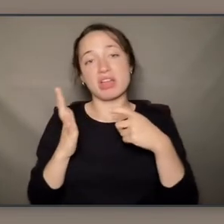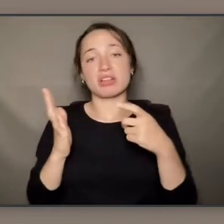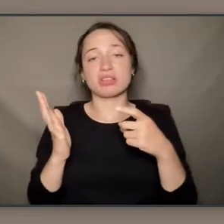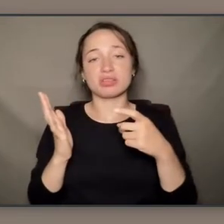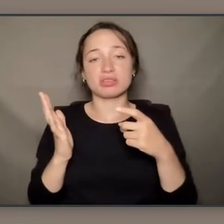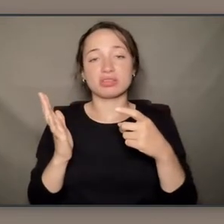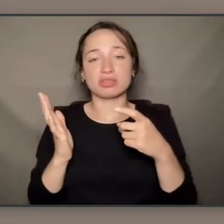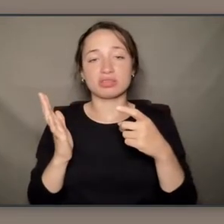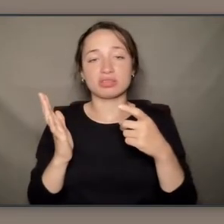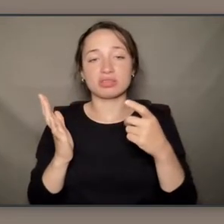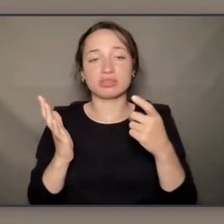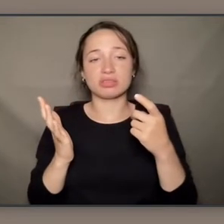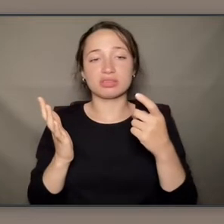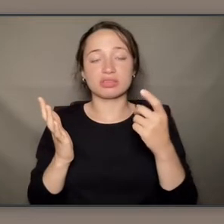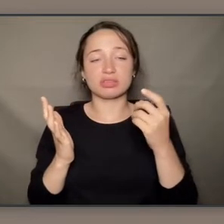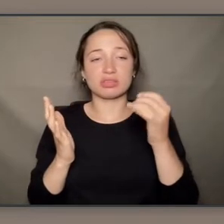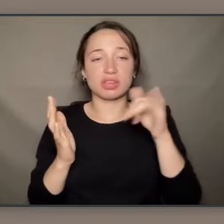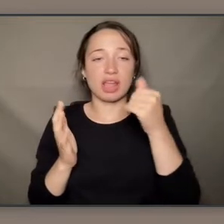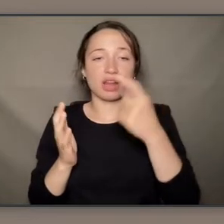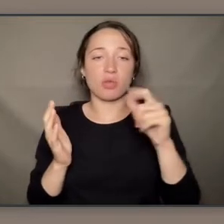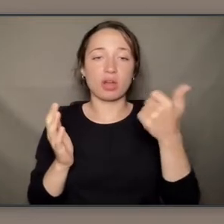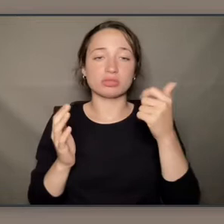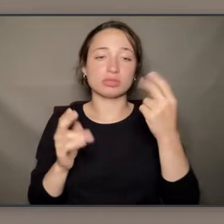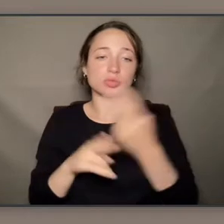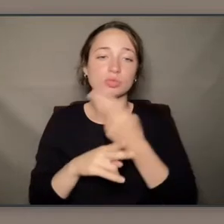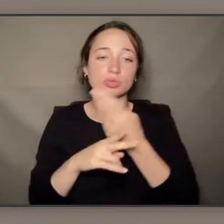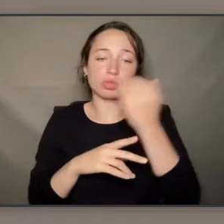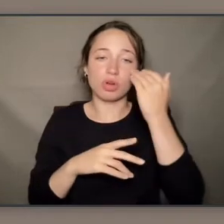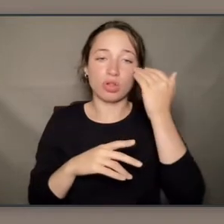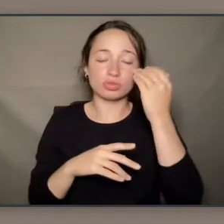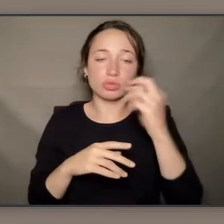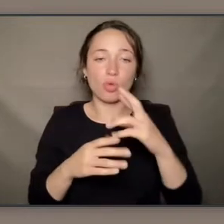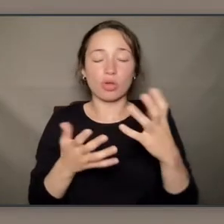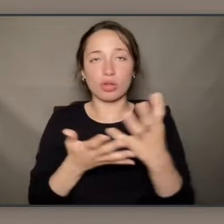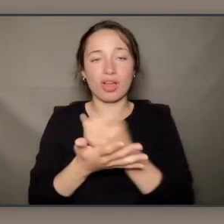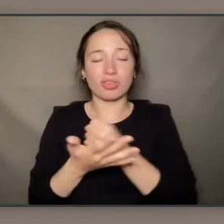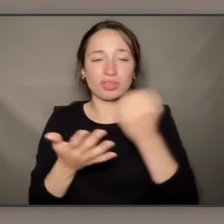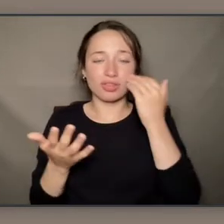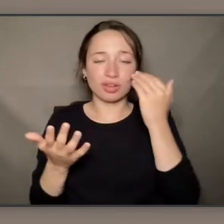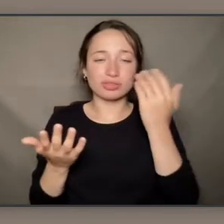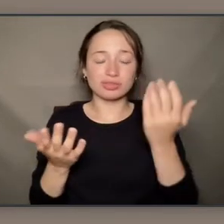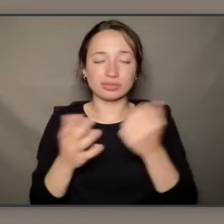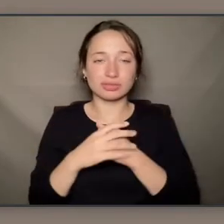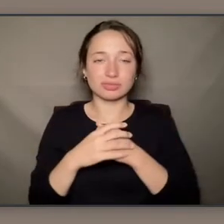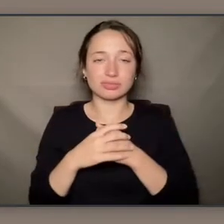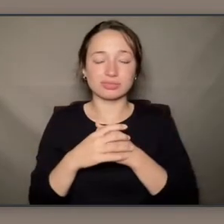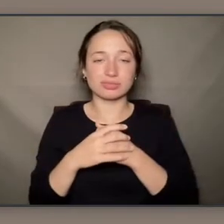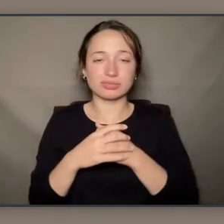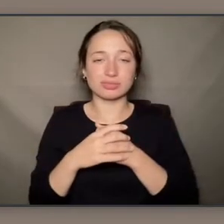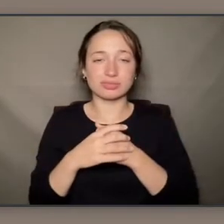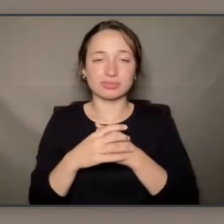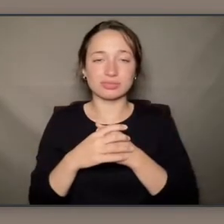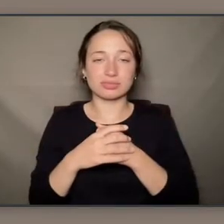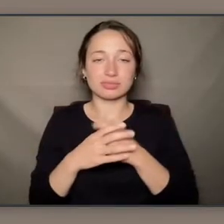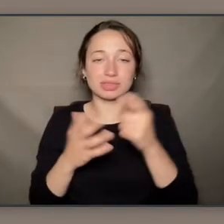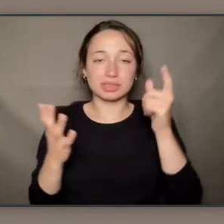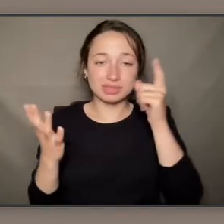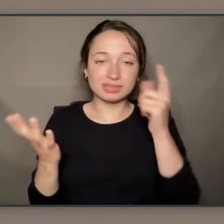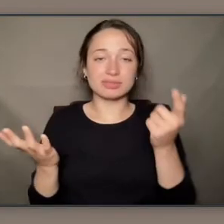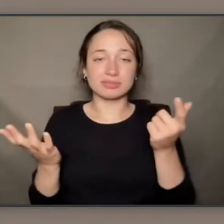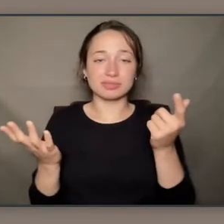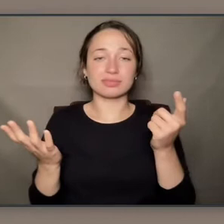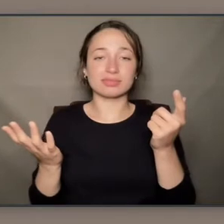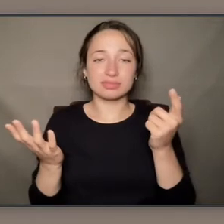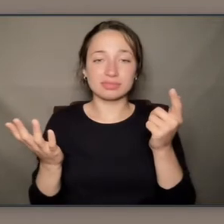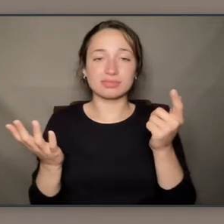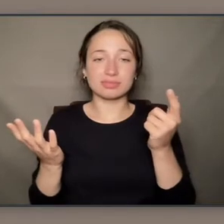and nor do I demand that anyone else use the knowledge or even gather the